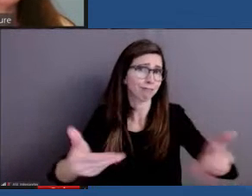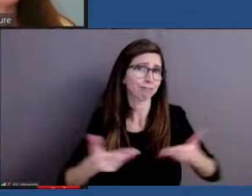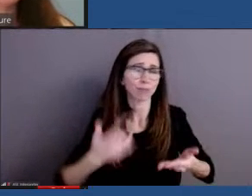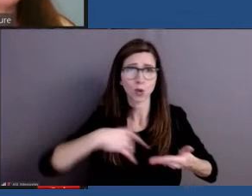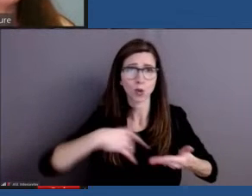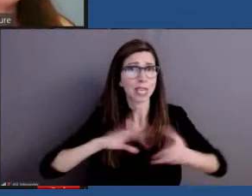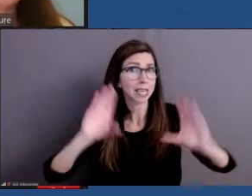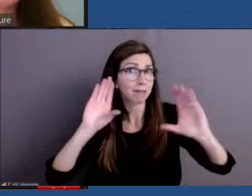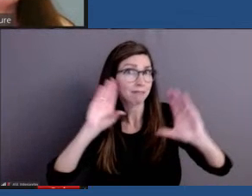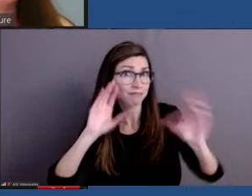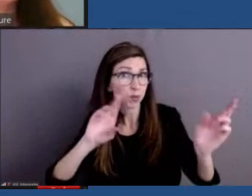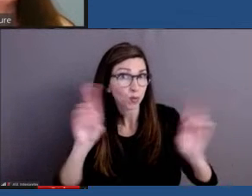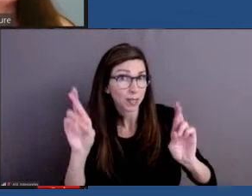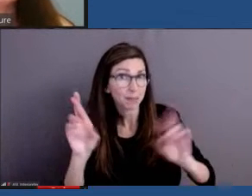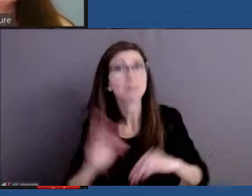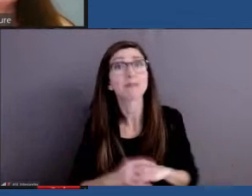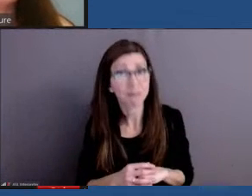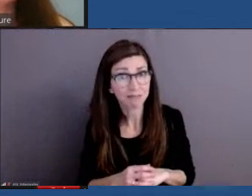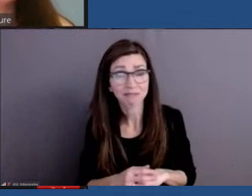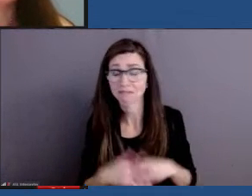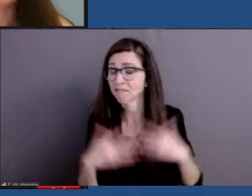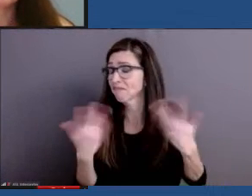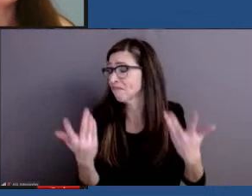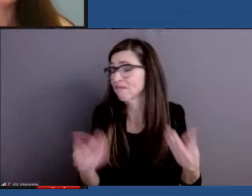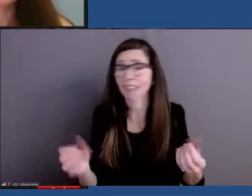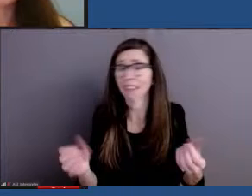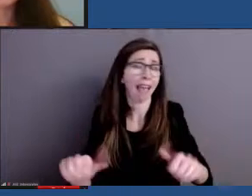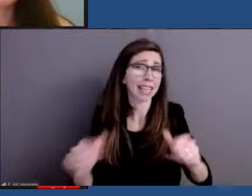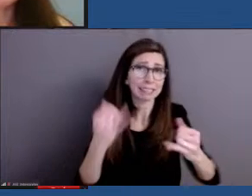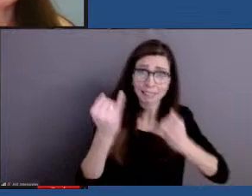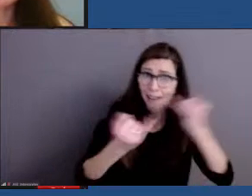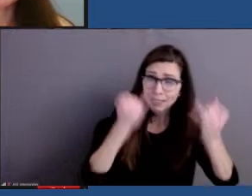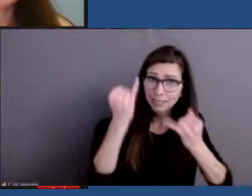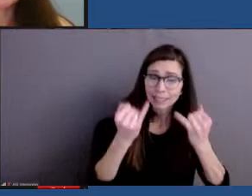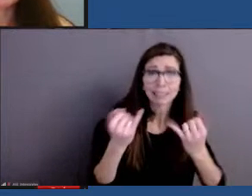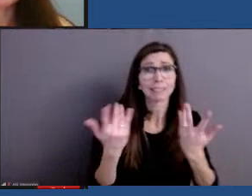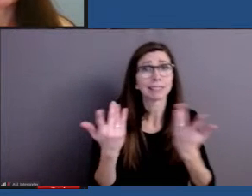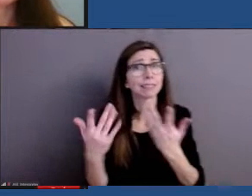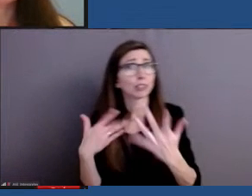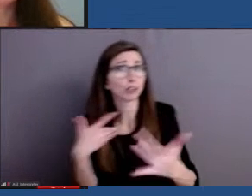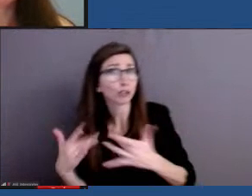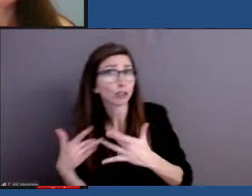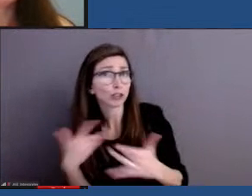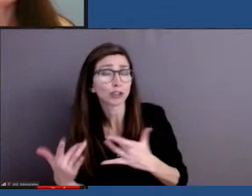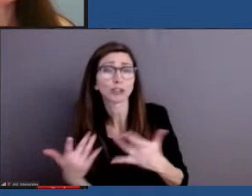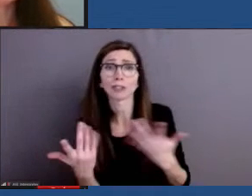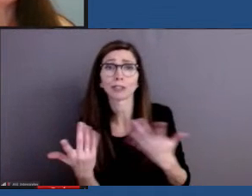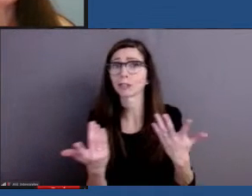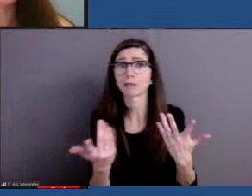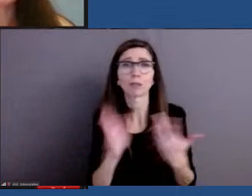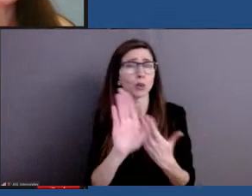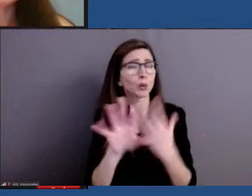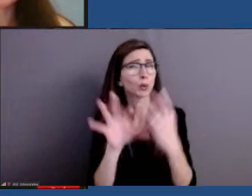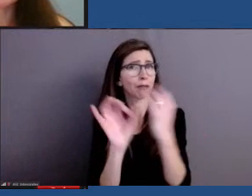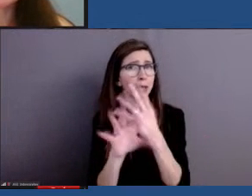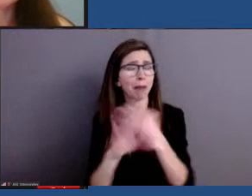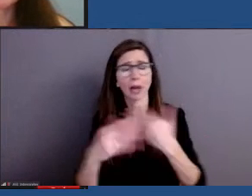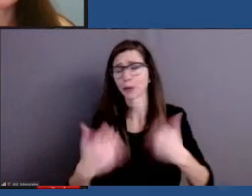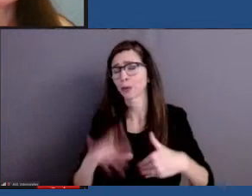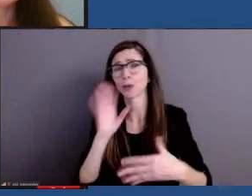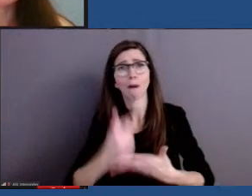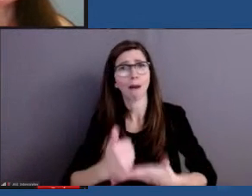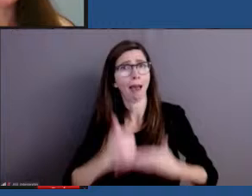des they advice, préoccupations ou des concerns, idées, or n'hésitez pas de ideas. nous contacter. Please don't hesitate to Your reach out feedback to helps us. inform our